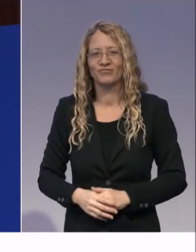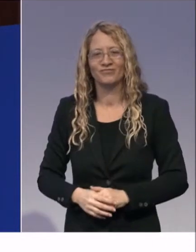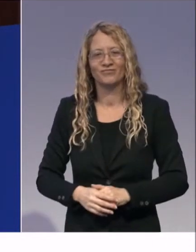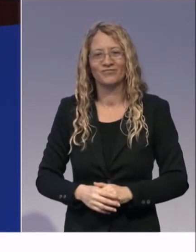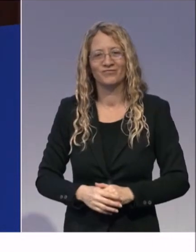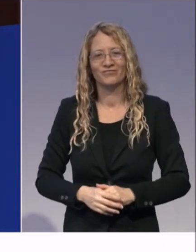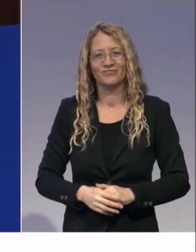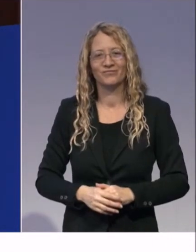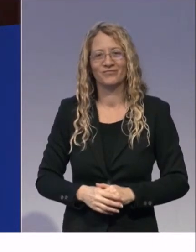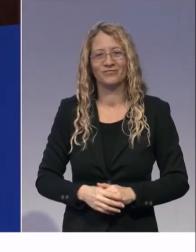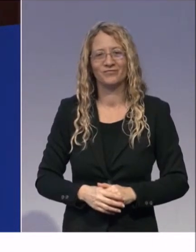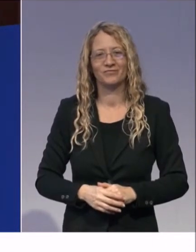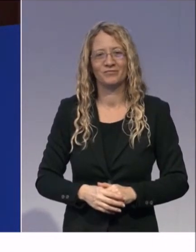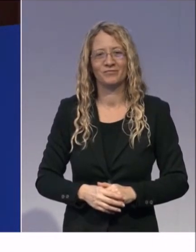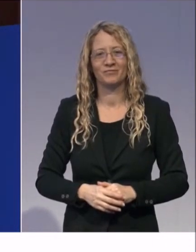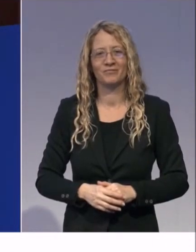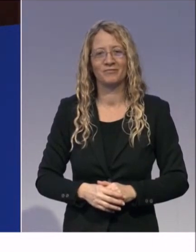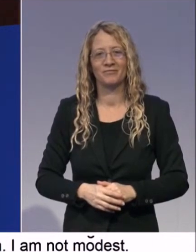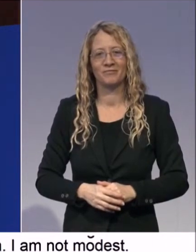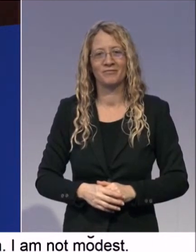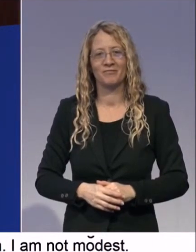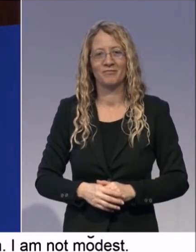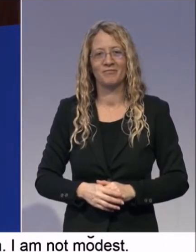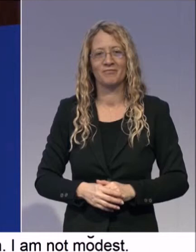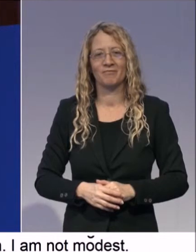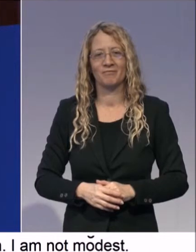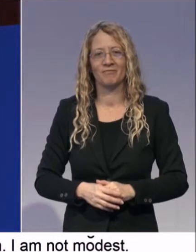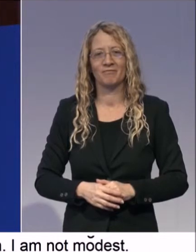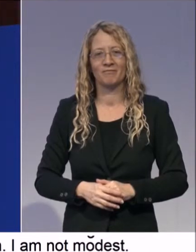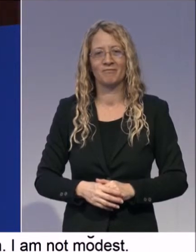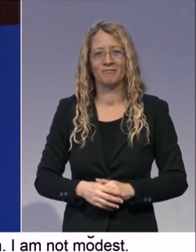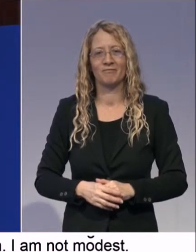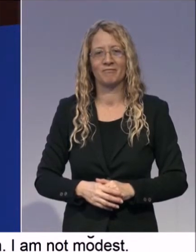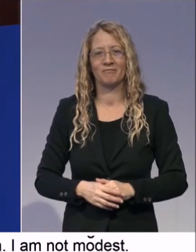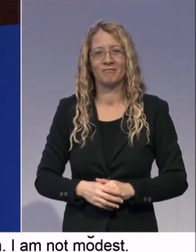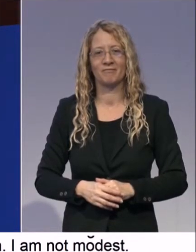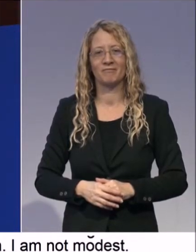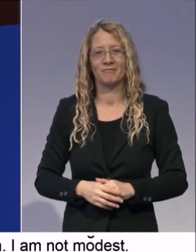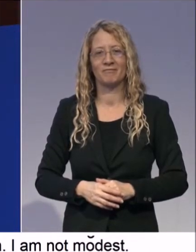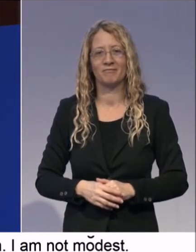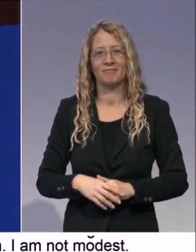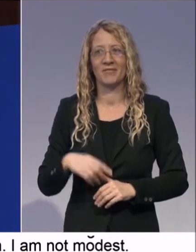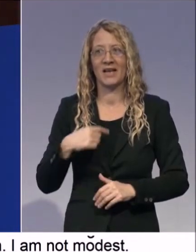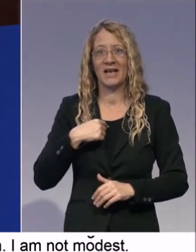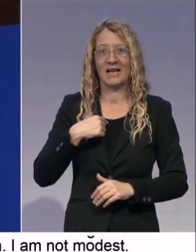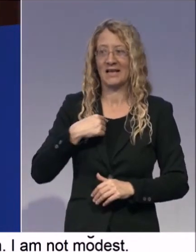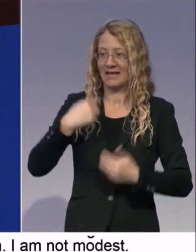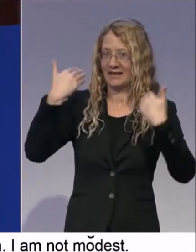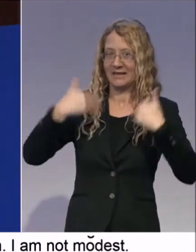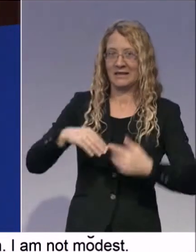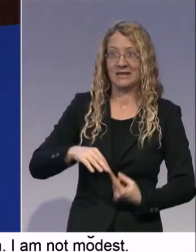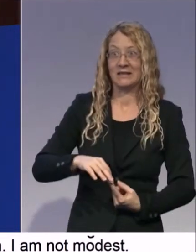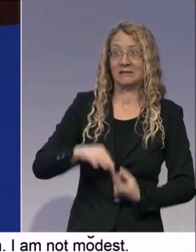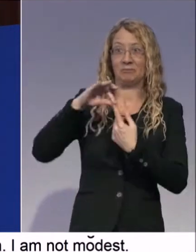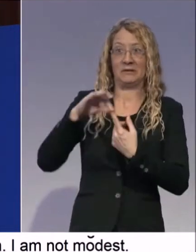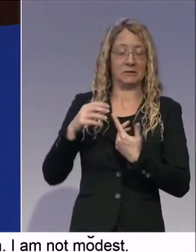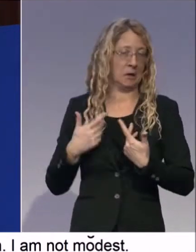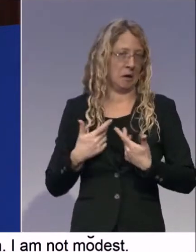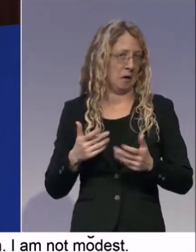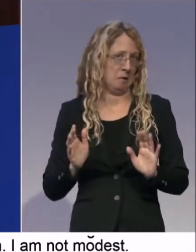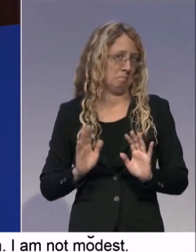I decided that I'm not special, and I just have